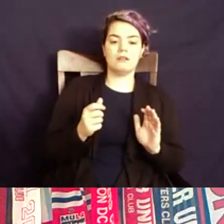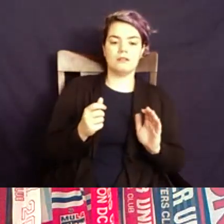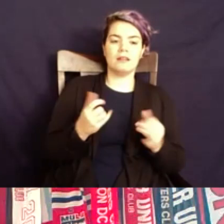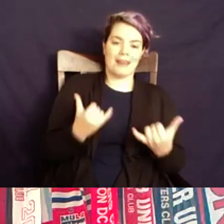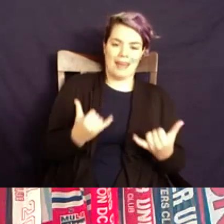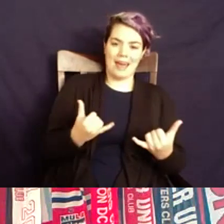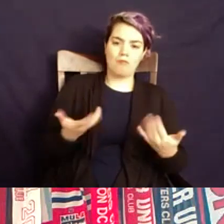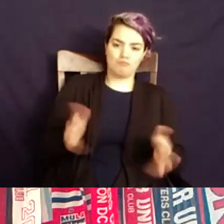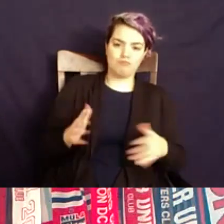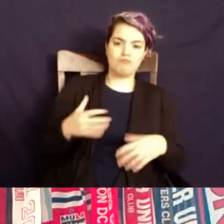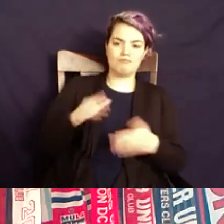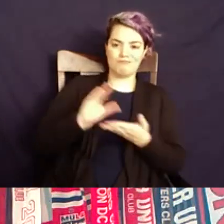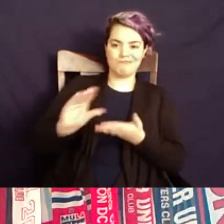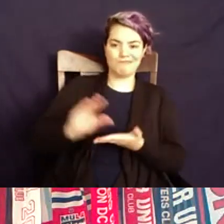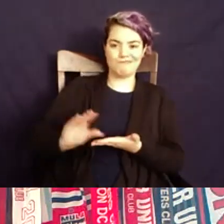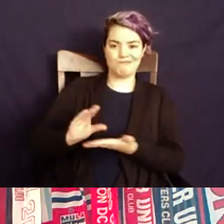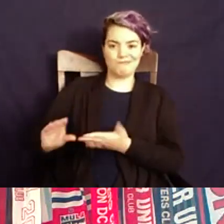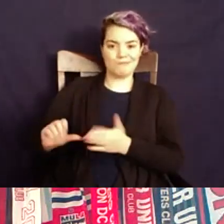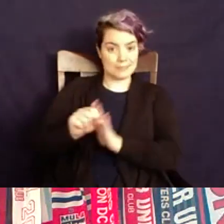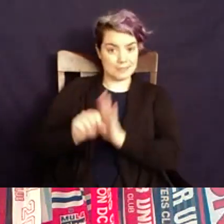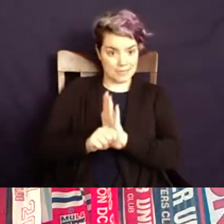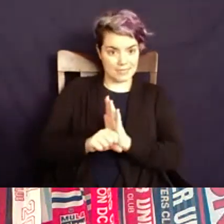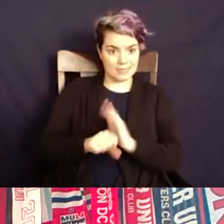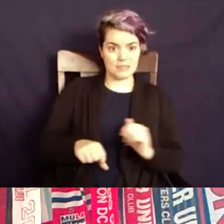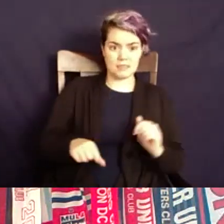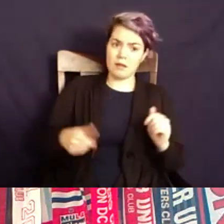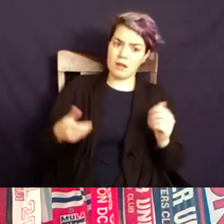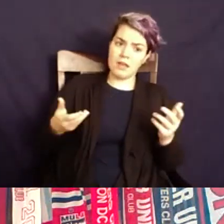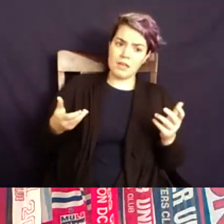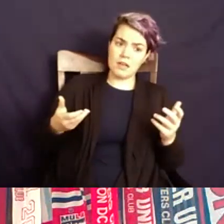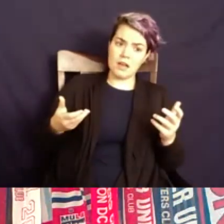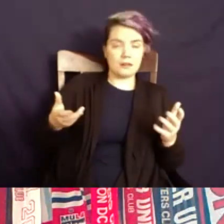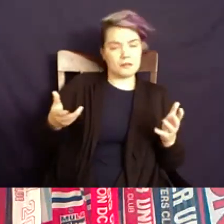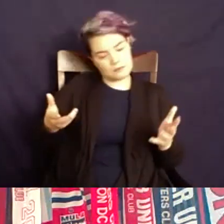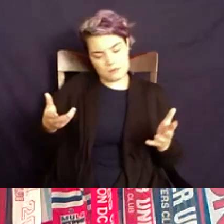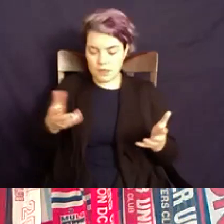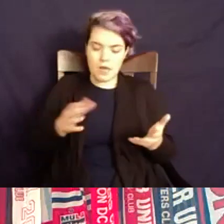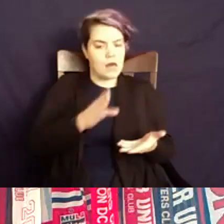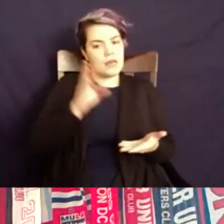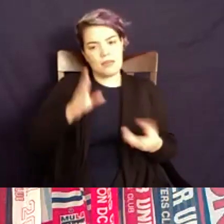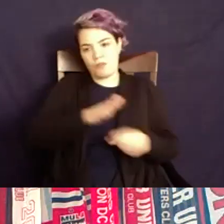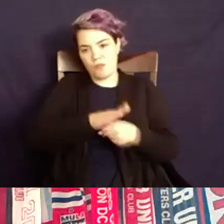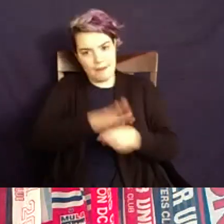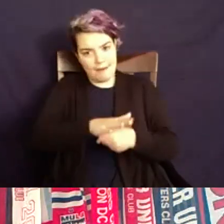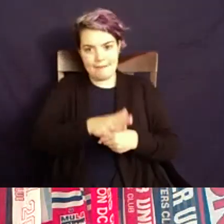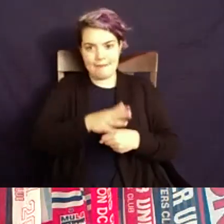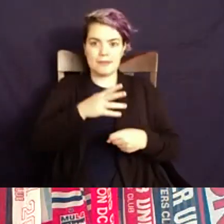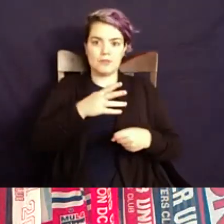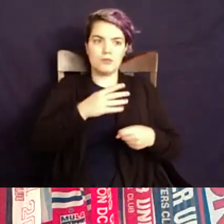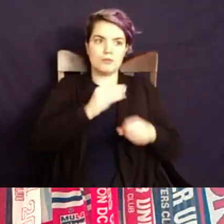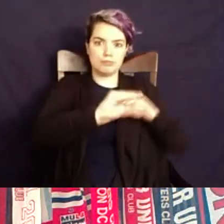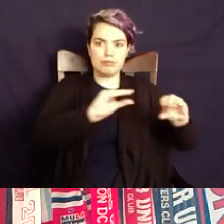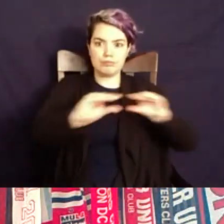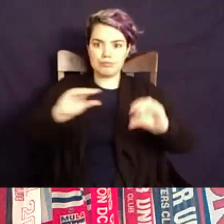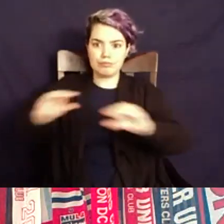states. It was a good chunk of money. It's never enough to cover all of the need that is out there,